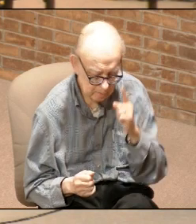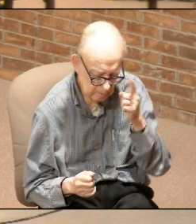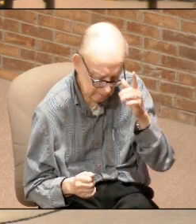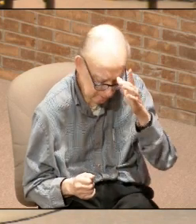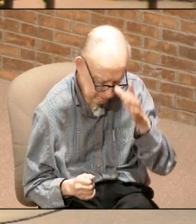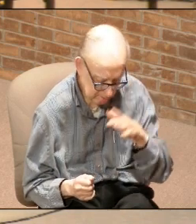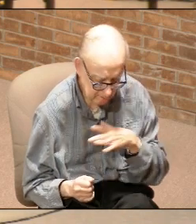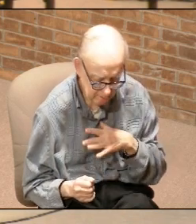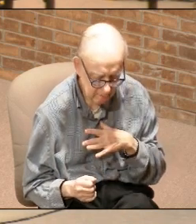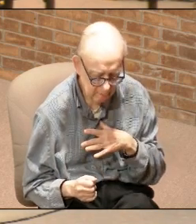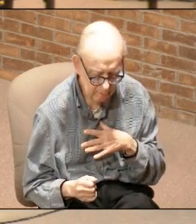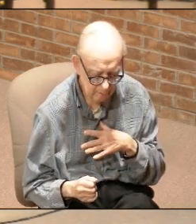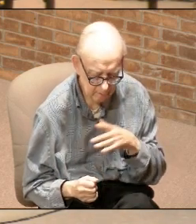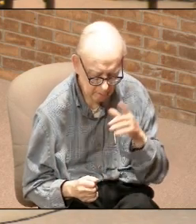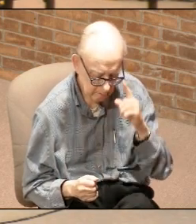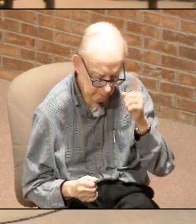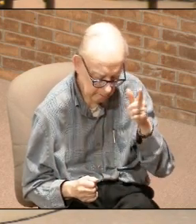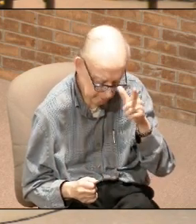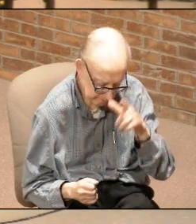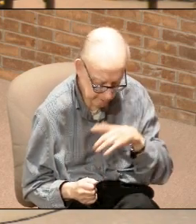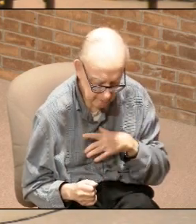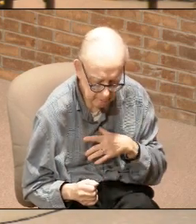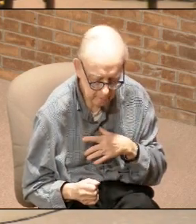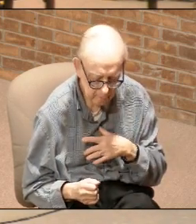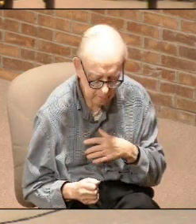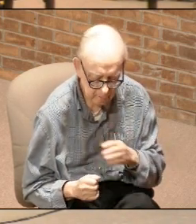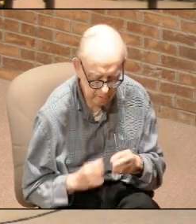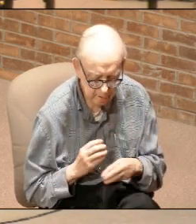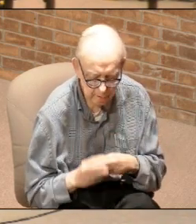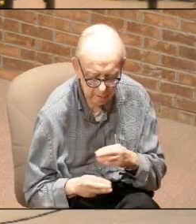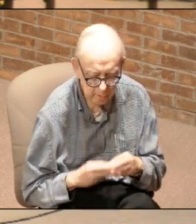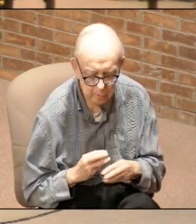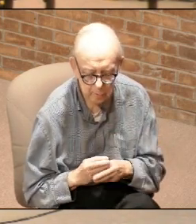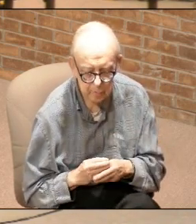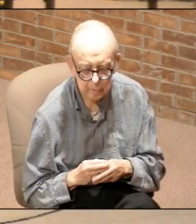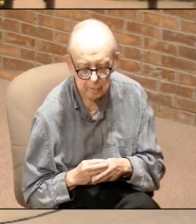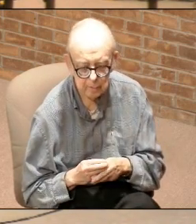man wisest man in the whole world